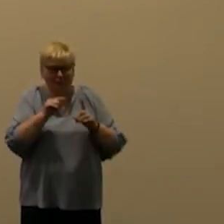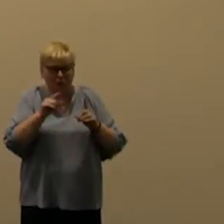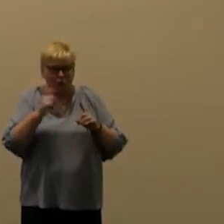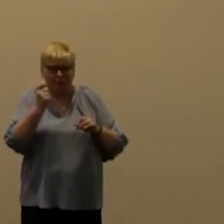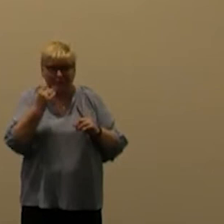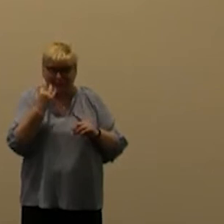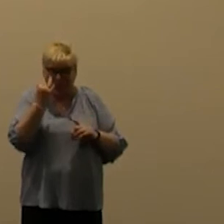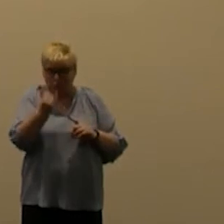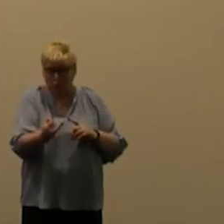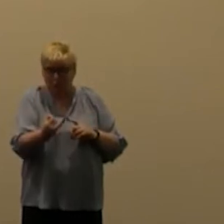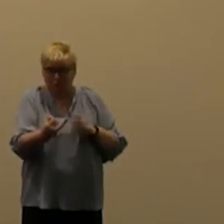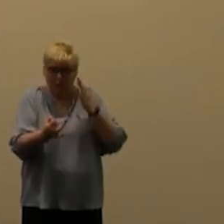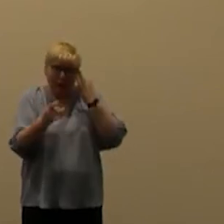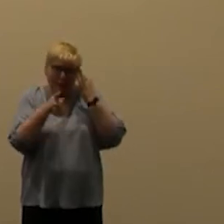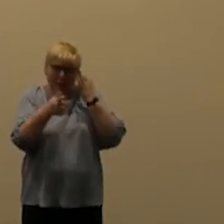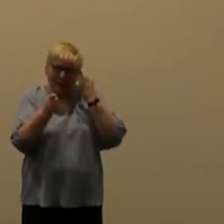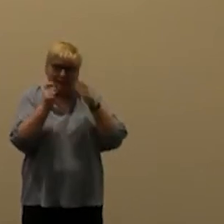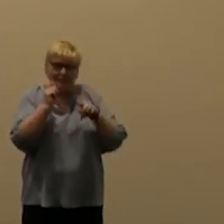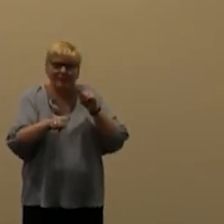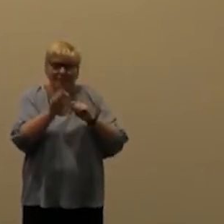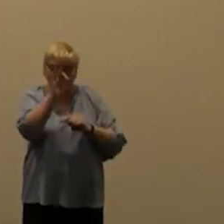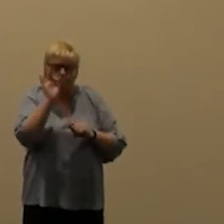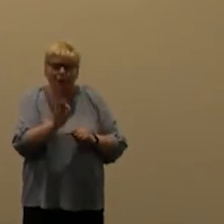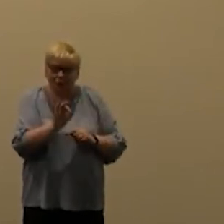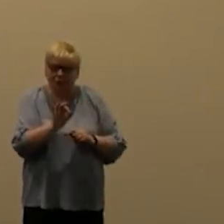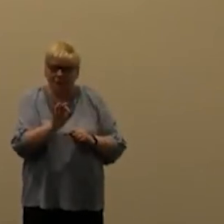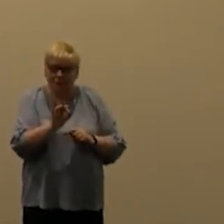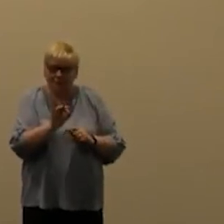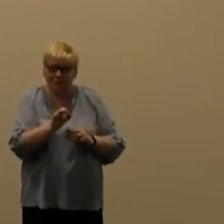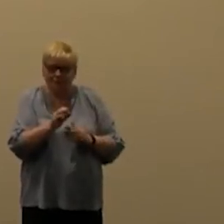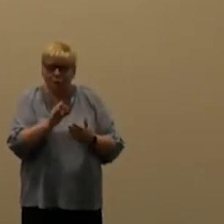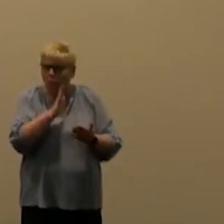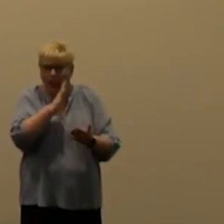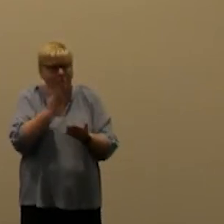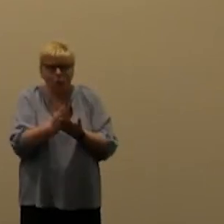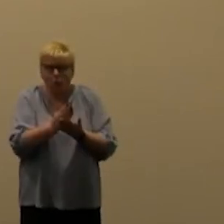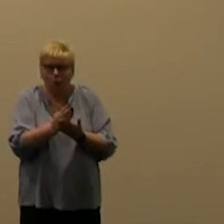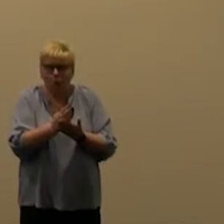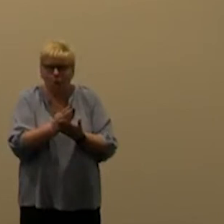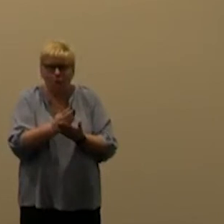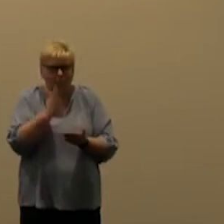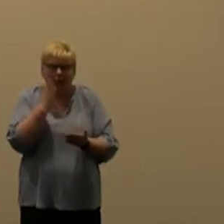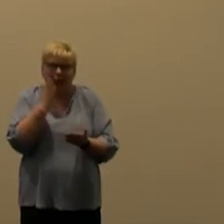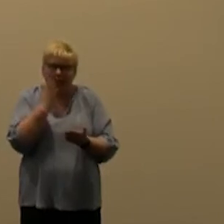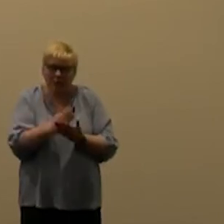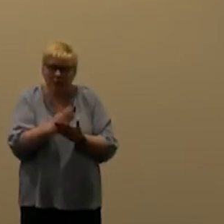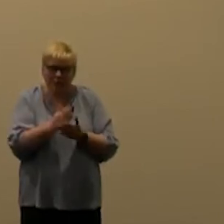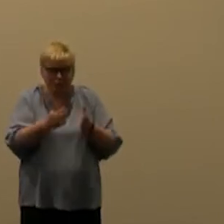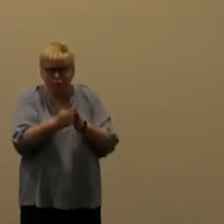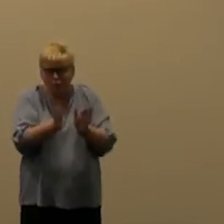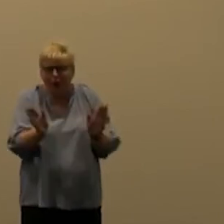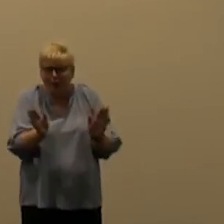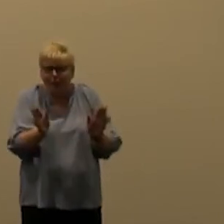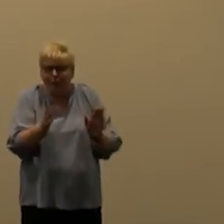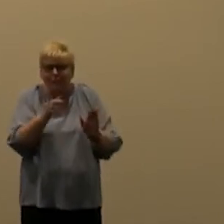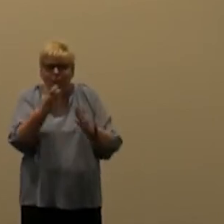week who has some specific questions and things I can help with. So absolutely, it does range, but there is